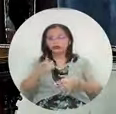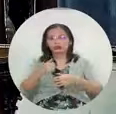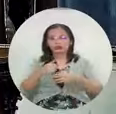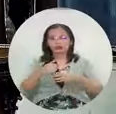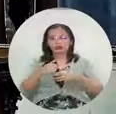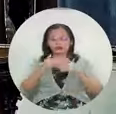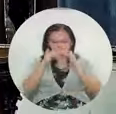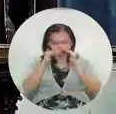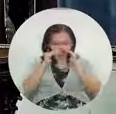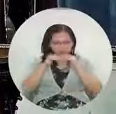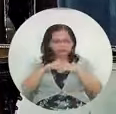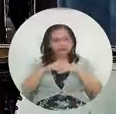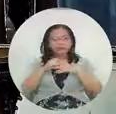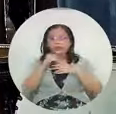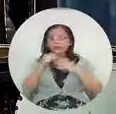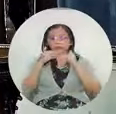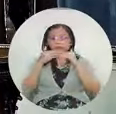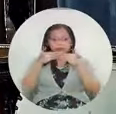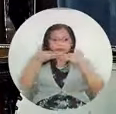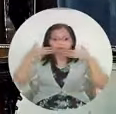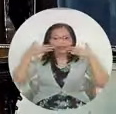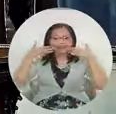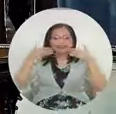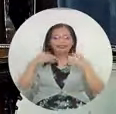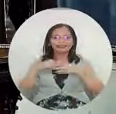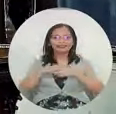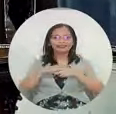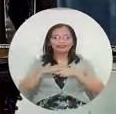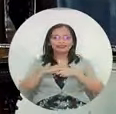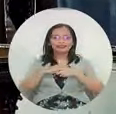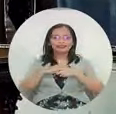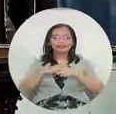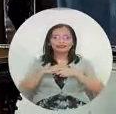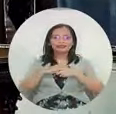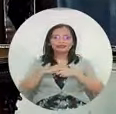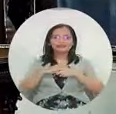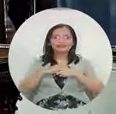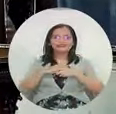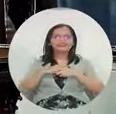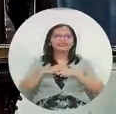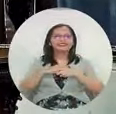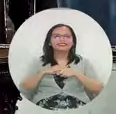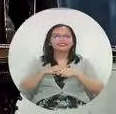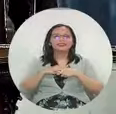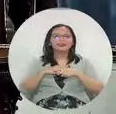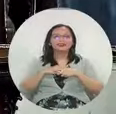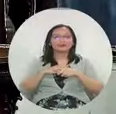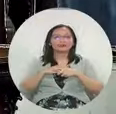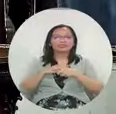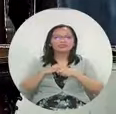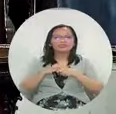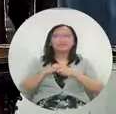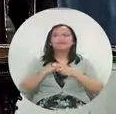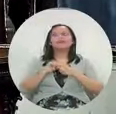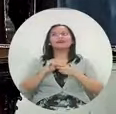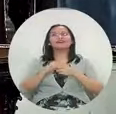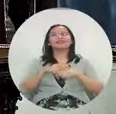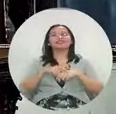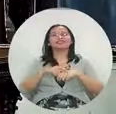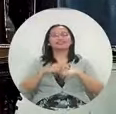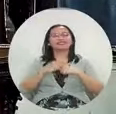And smile can increase your beauty. Kana, kung doon nag-beauty, pero kung wala